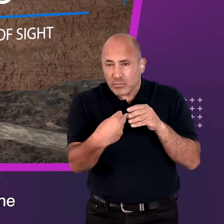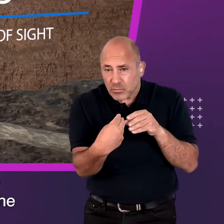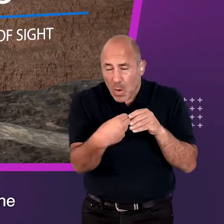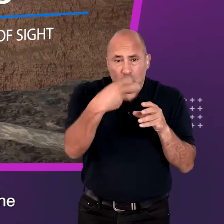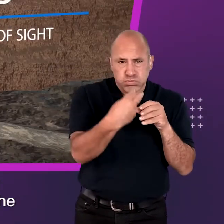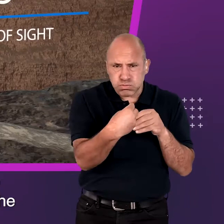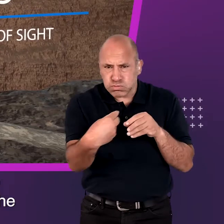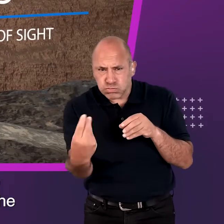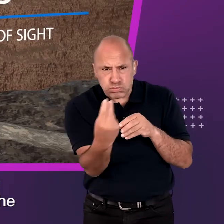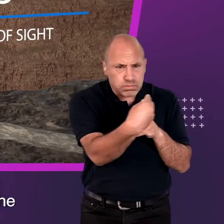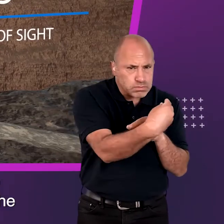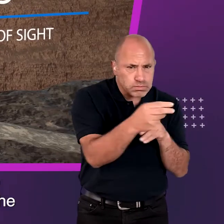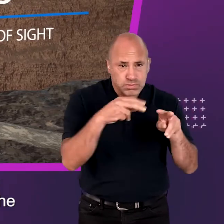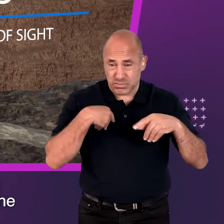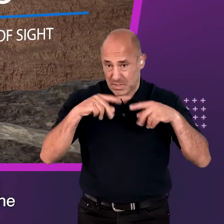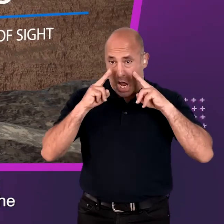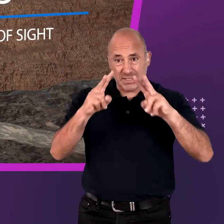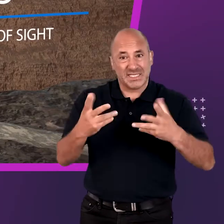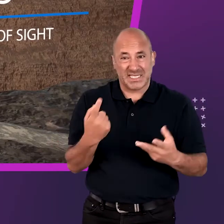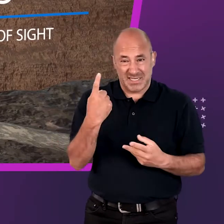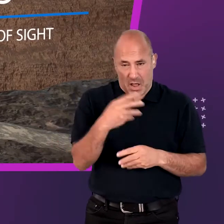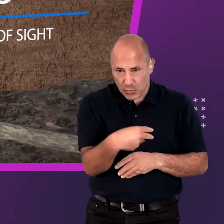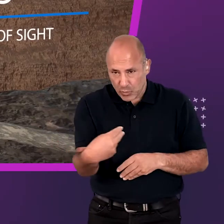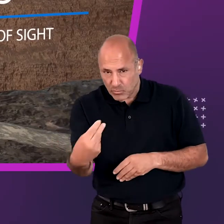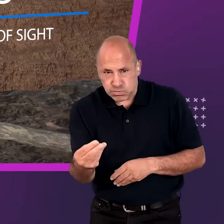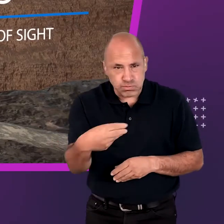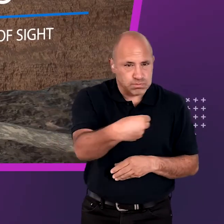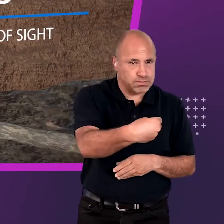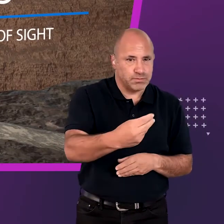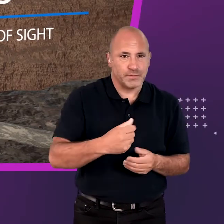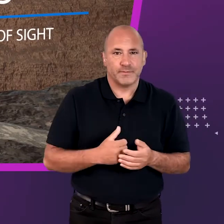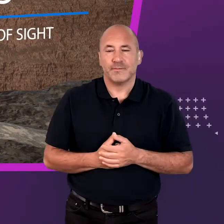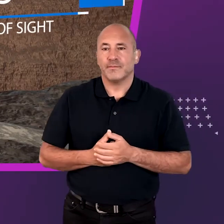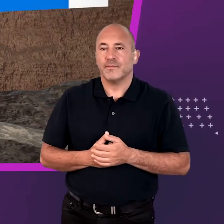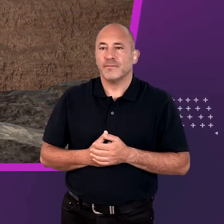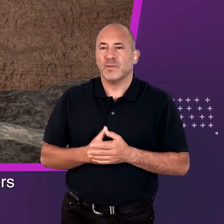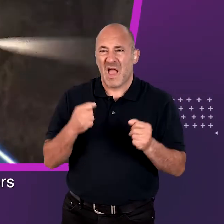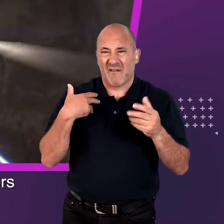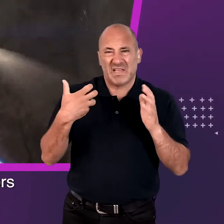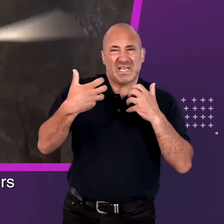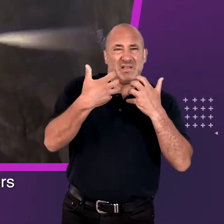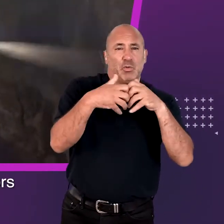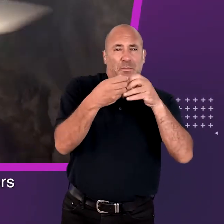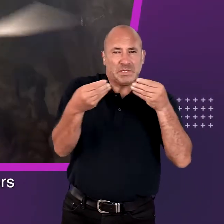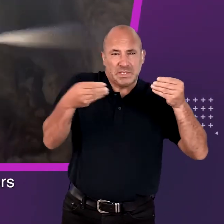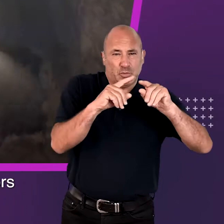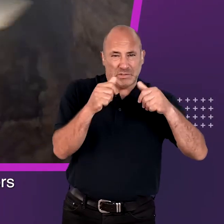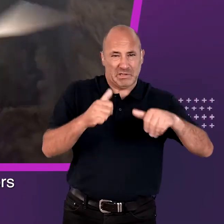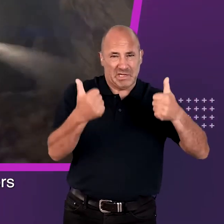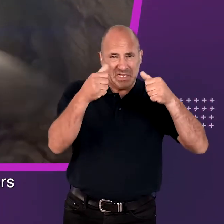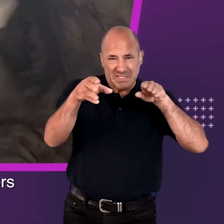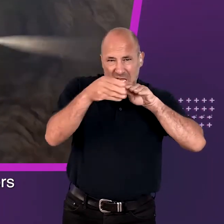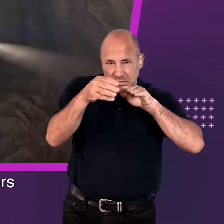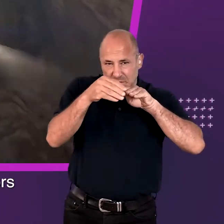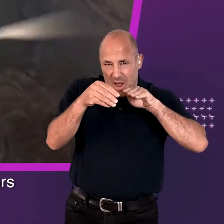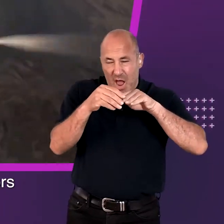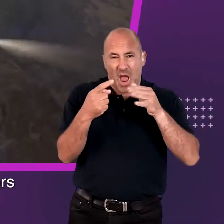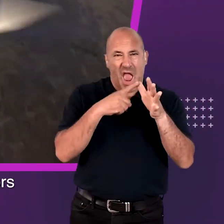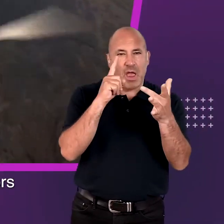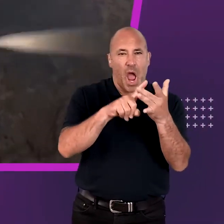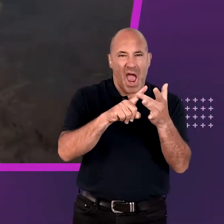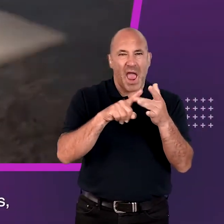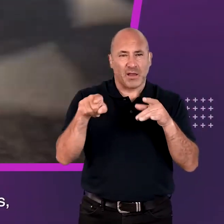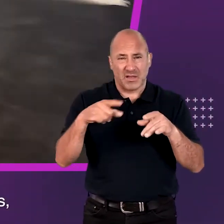has the ability to explore environments beyond the visual line of sight. Equipped with advanced sensors and